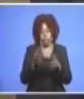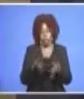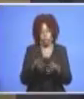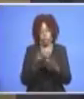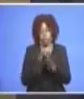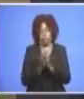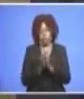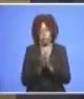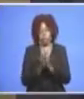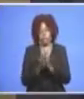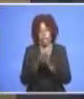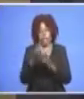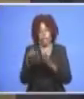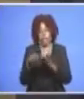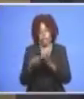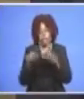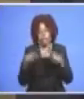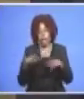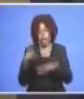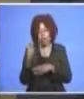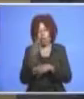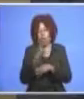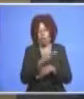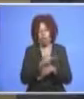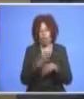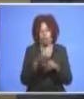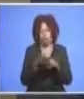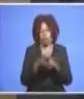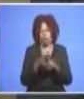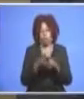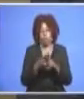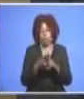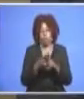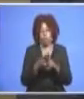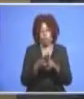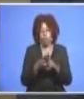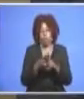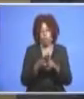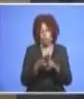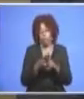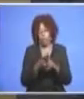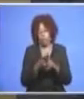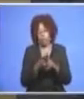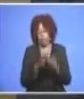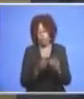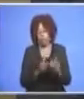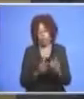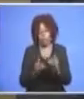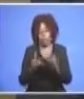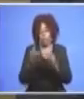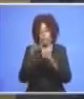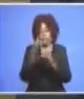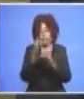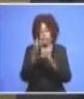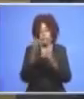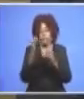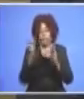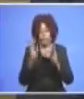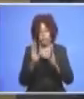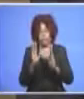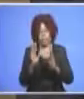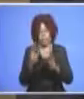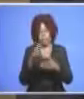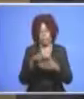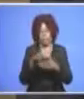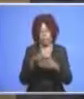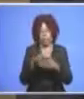What this will allow us to do is raise the water table of excellence in terms of